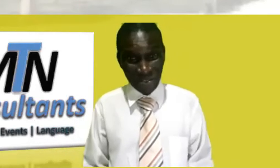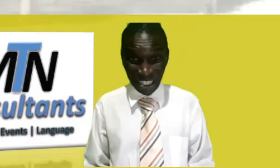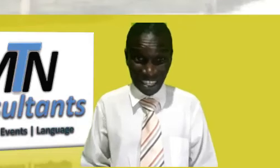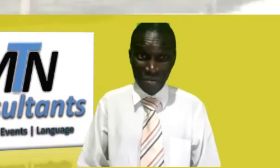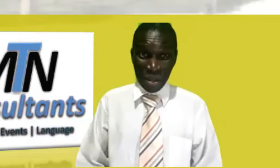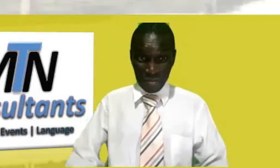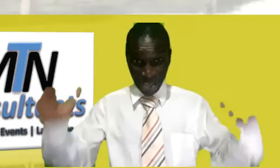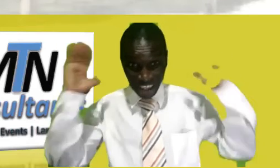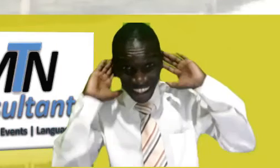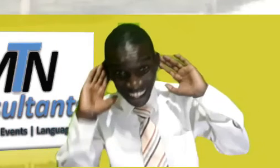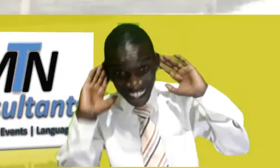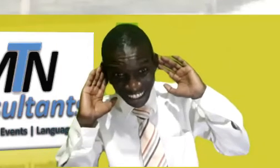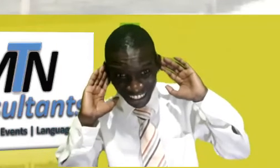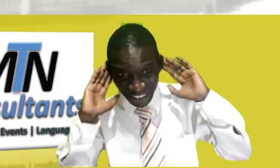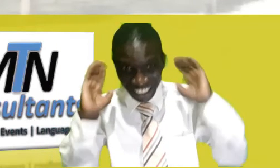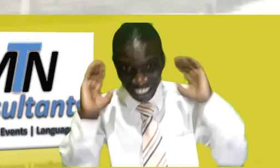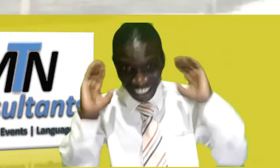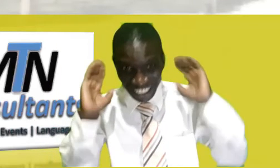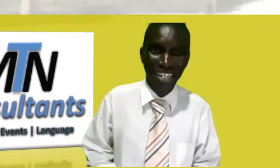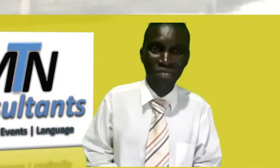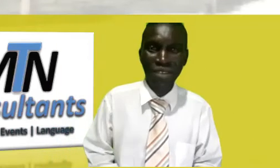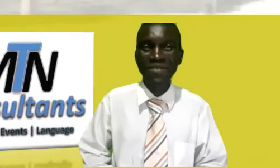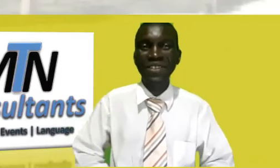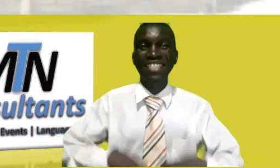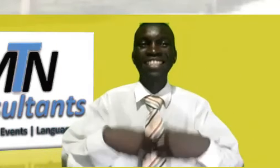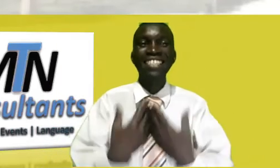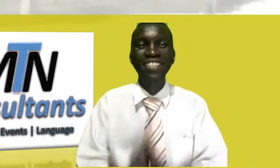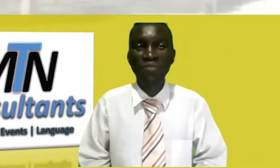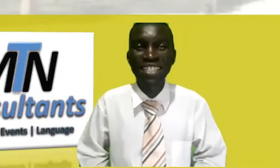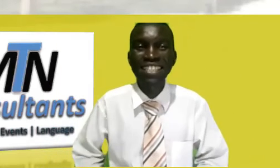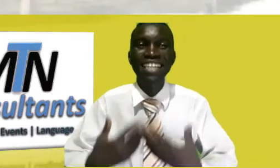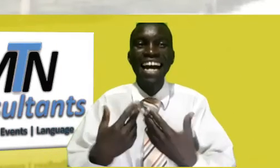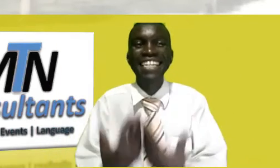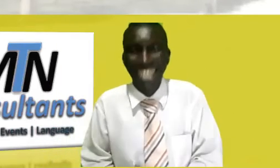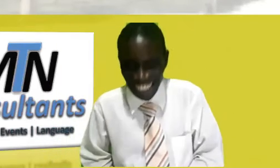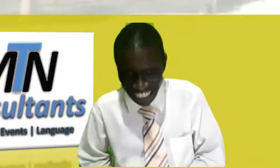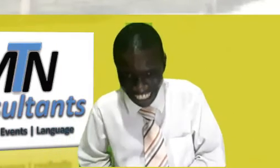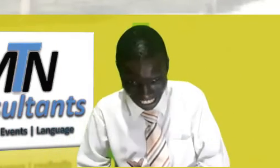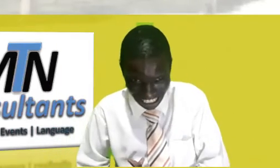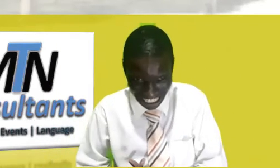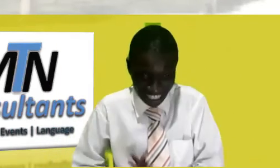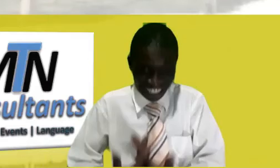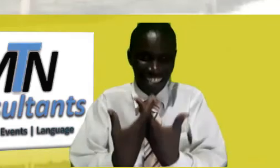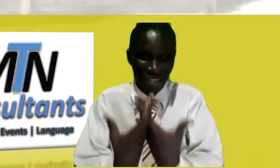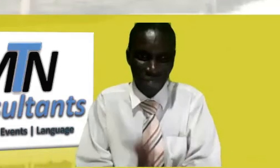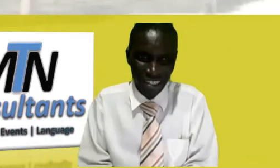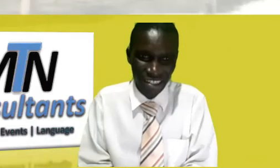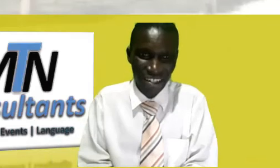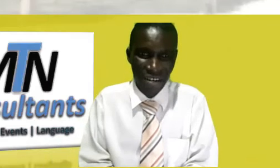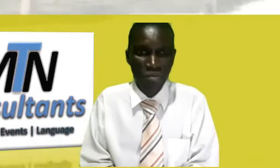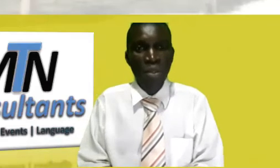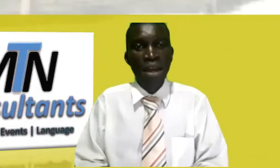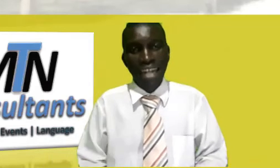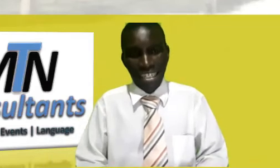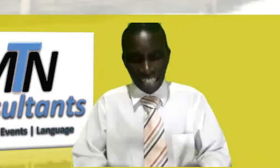even if they say big ears, you mustn't laugh at that person, because that's the person's identity. That is the person's